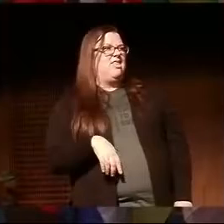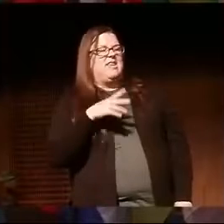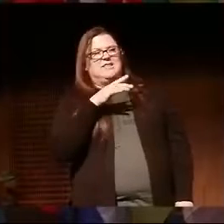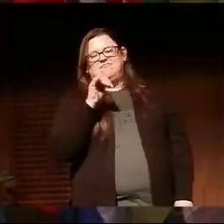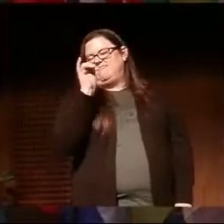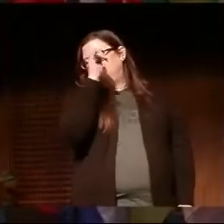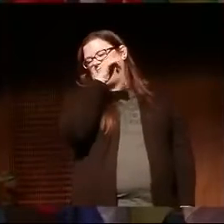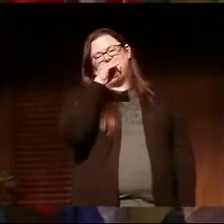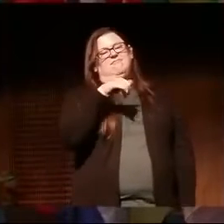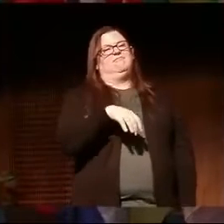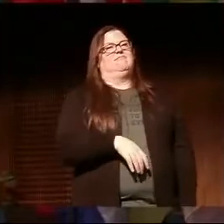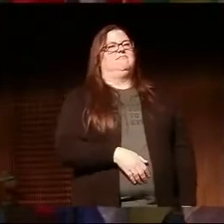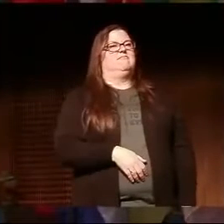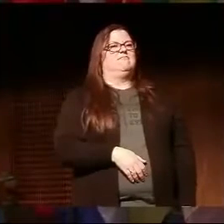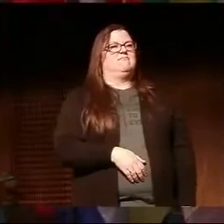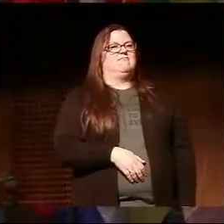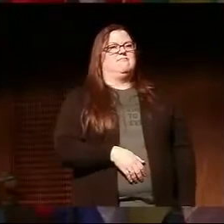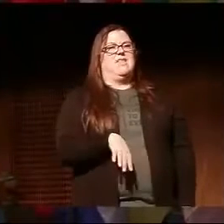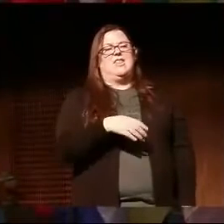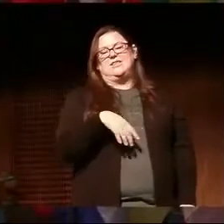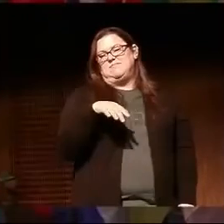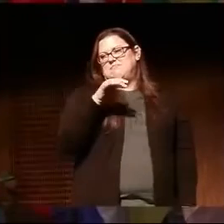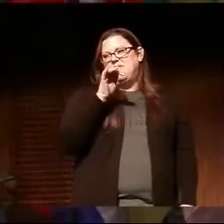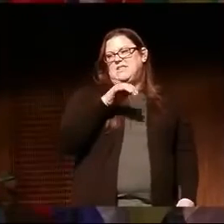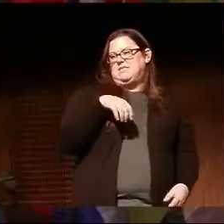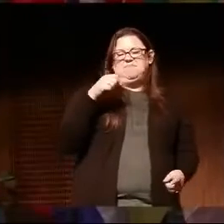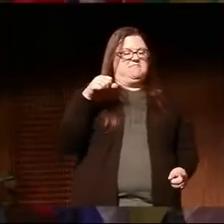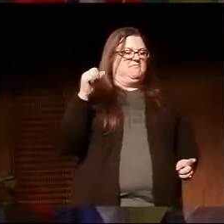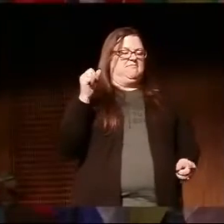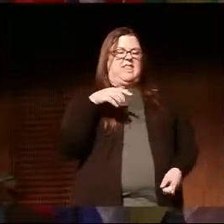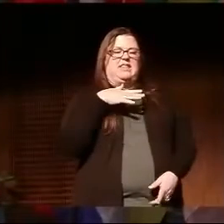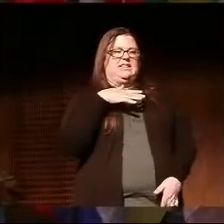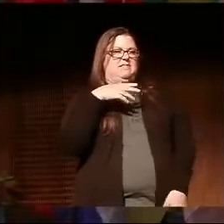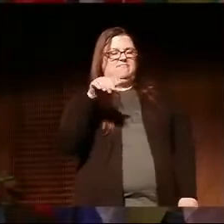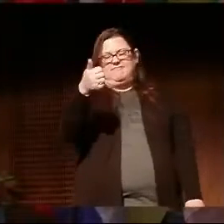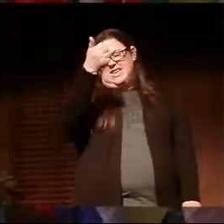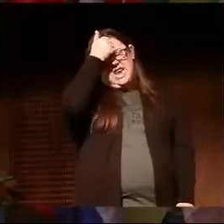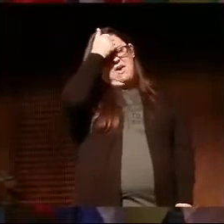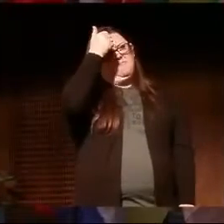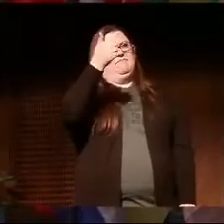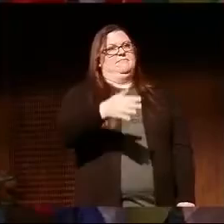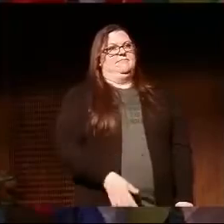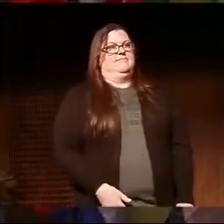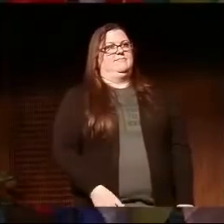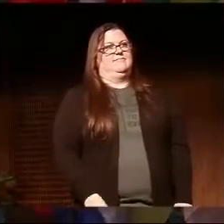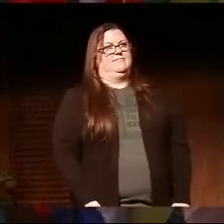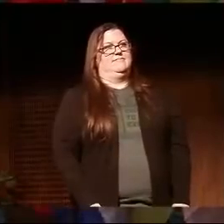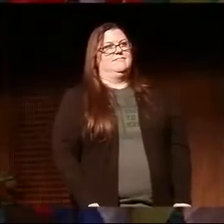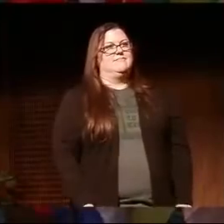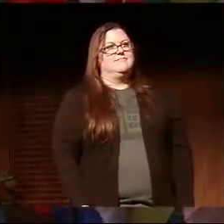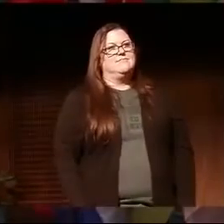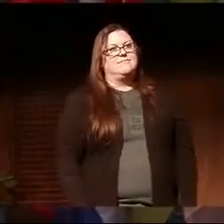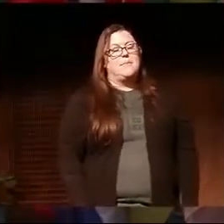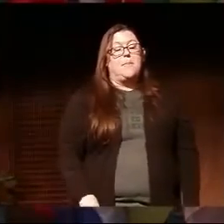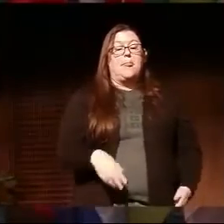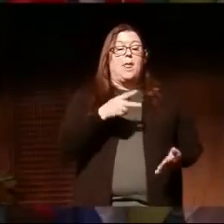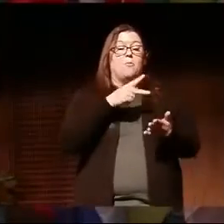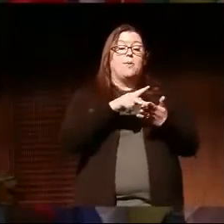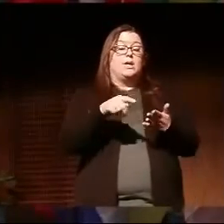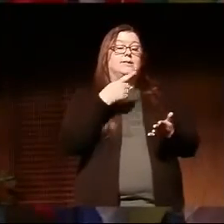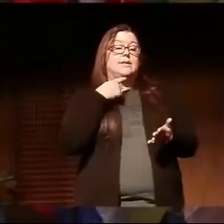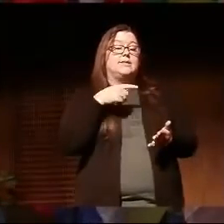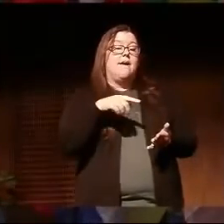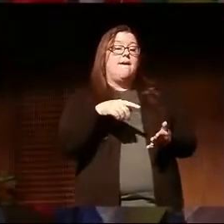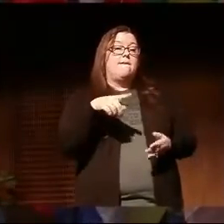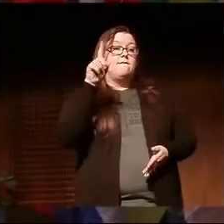Nonsense. That's moronic. Don't take my word for it. The Apostle Paul says in 1 Corinthians 1 and verse